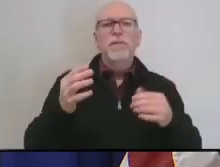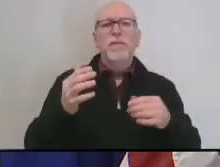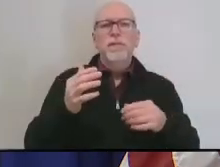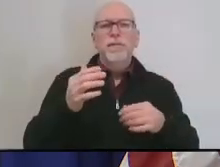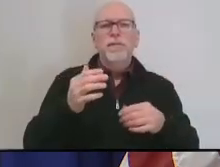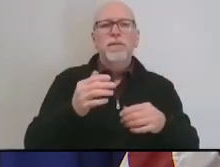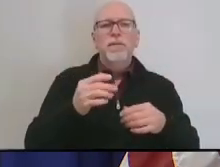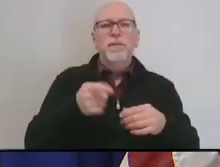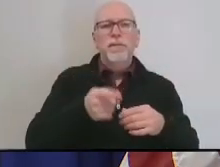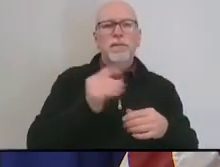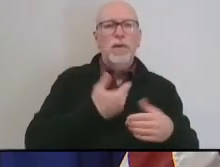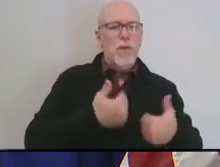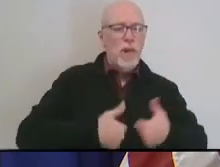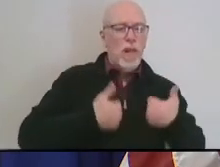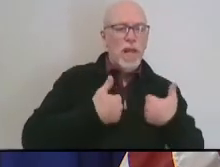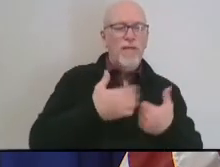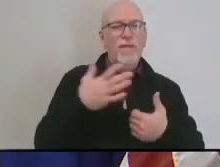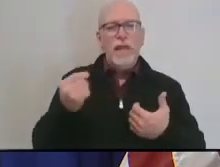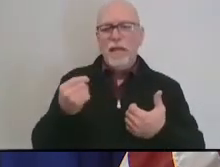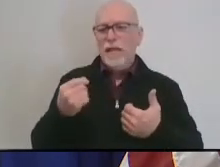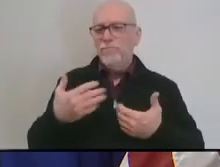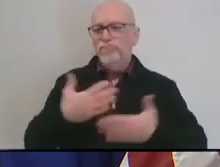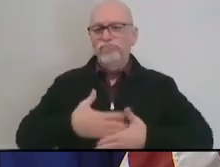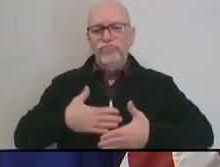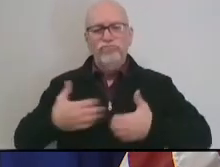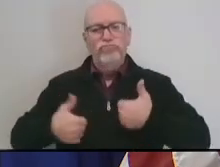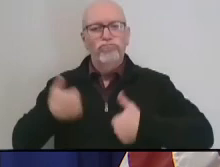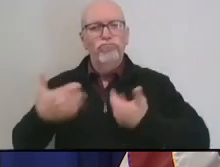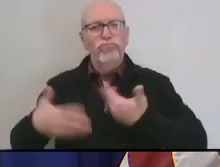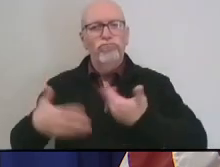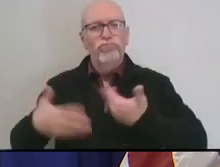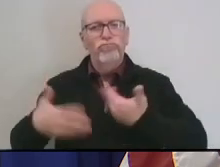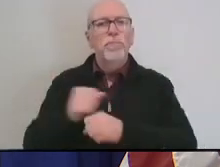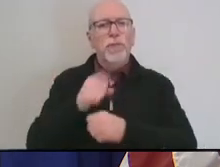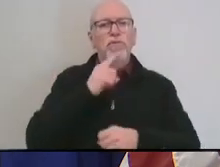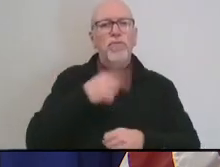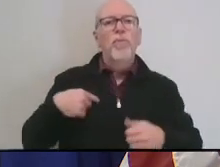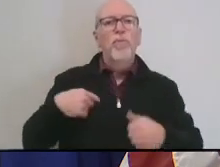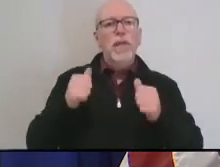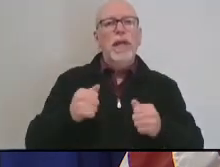our lives and our livelihoods, making sure that we can continue to safely